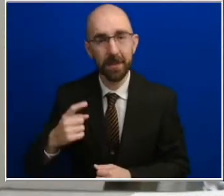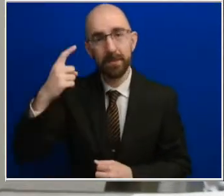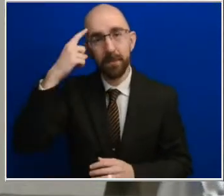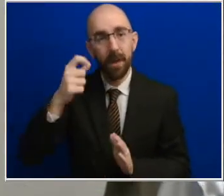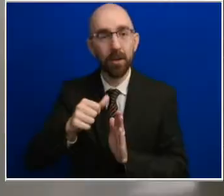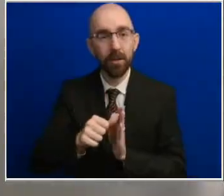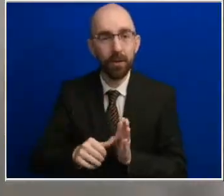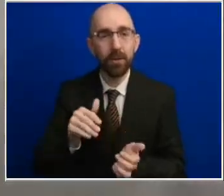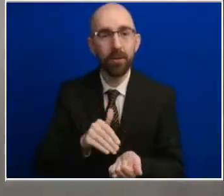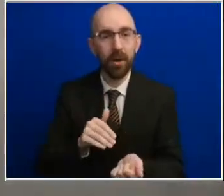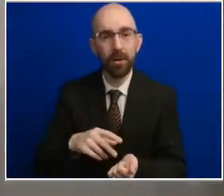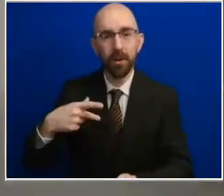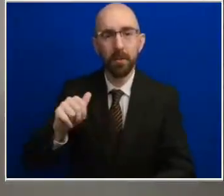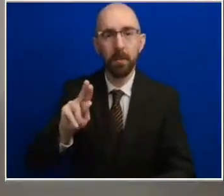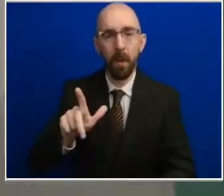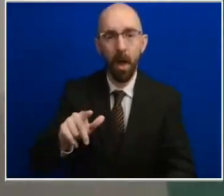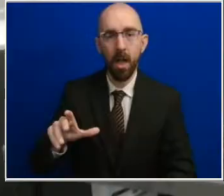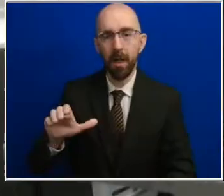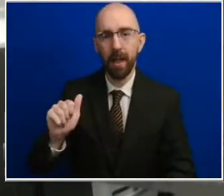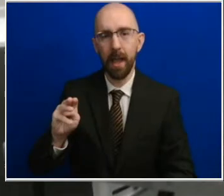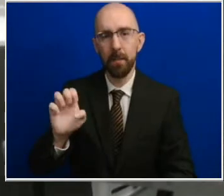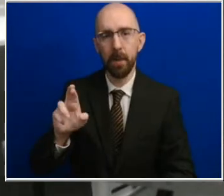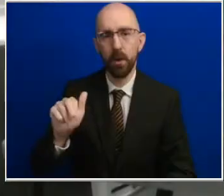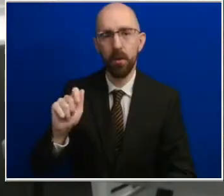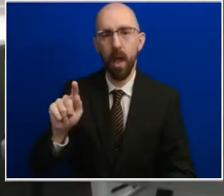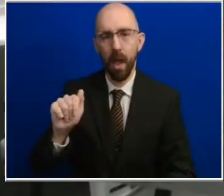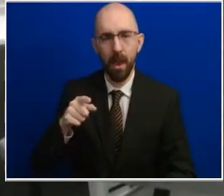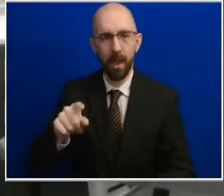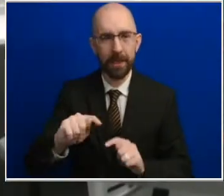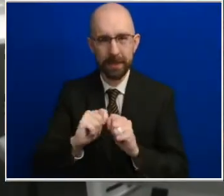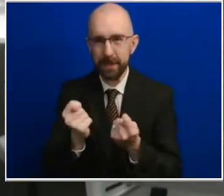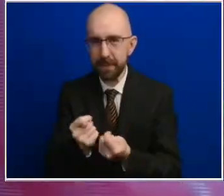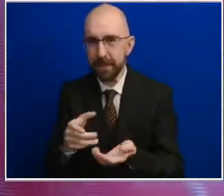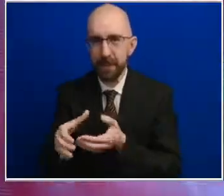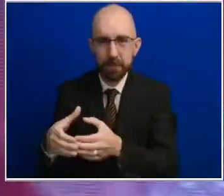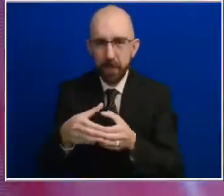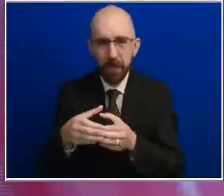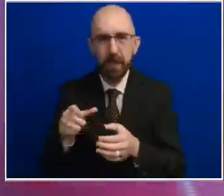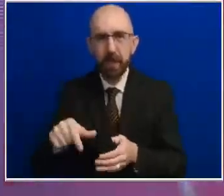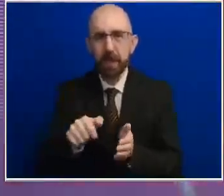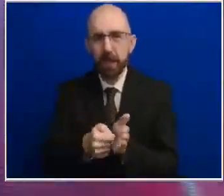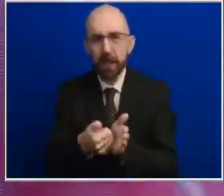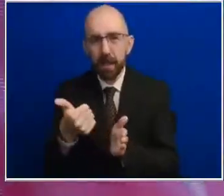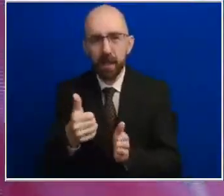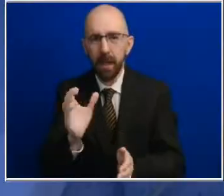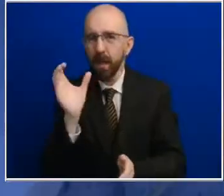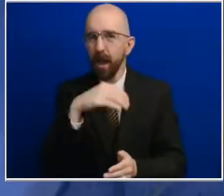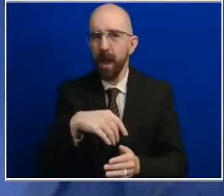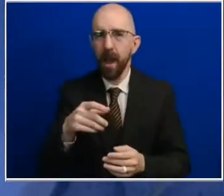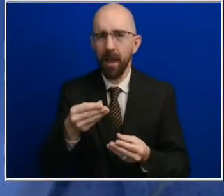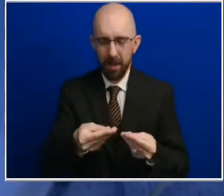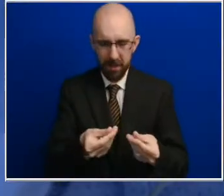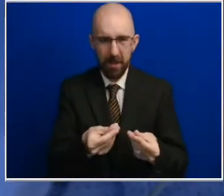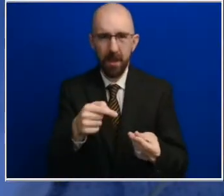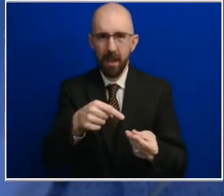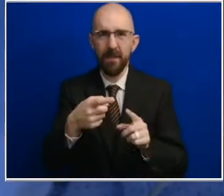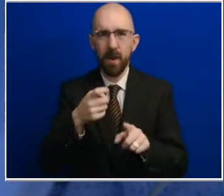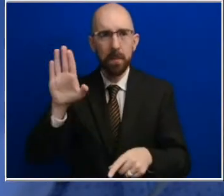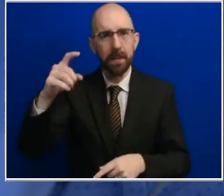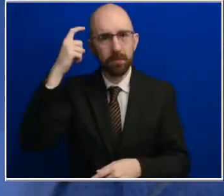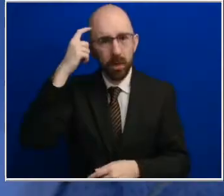Paul Camerata and the team of specialists carefully removed abnormal tissue from Eli's brain in April